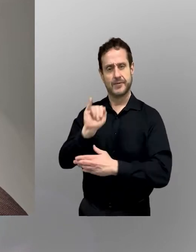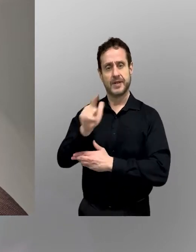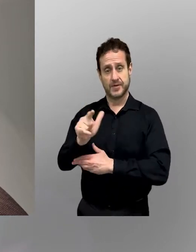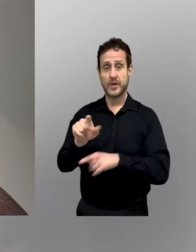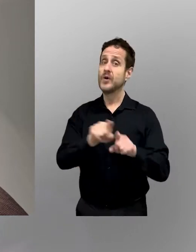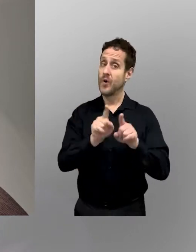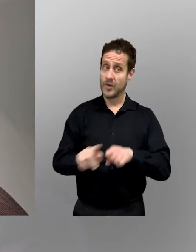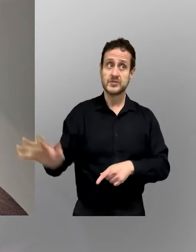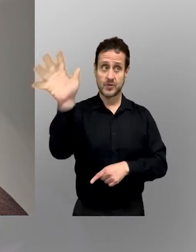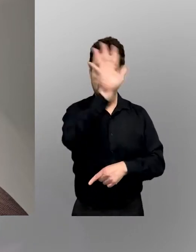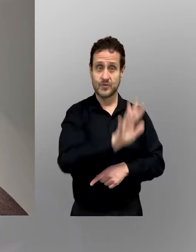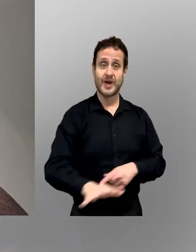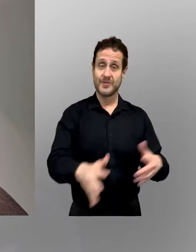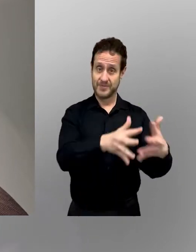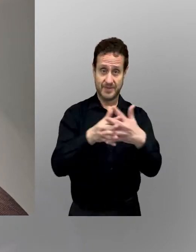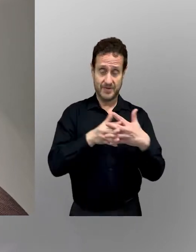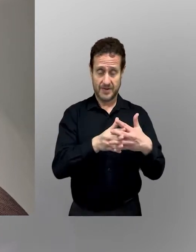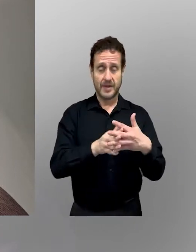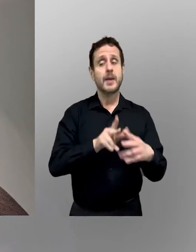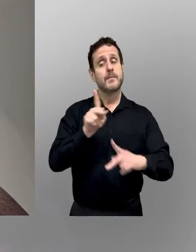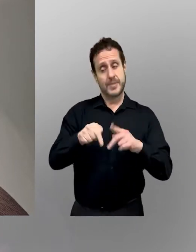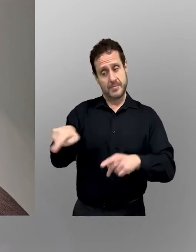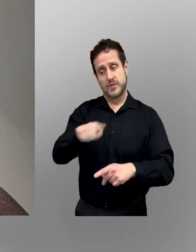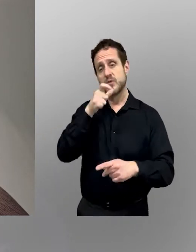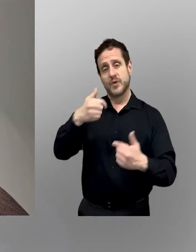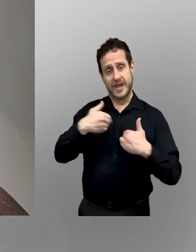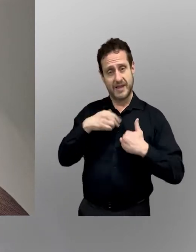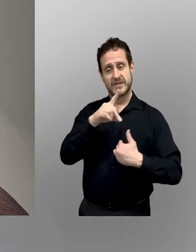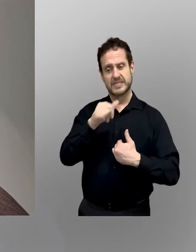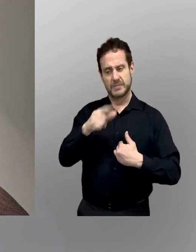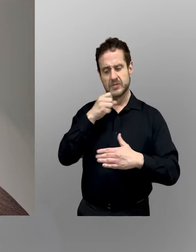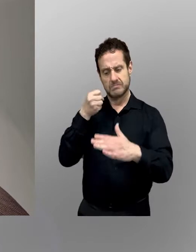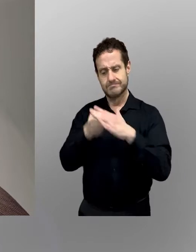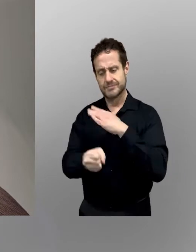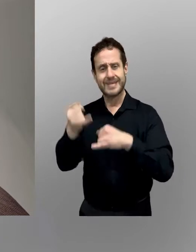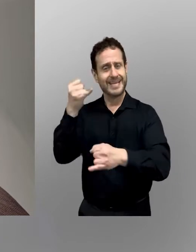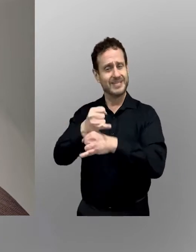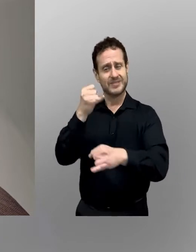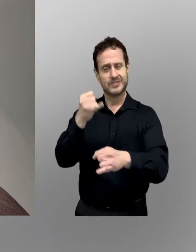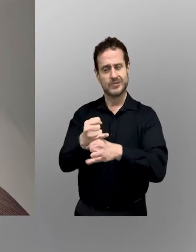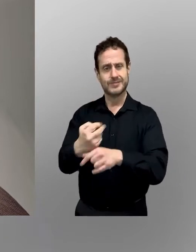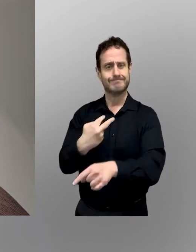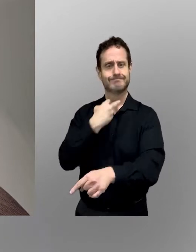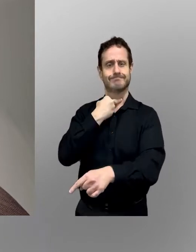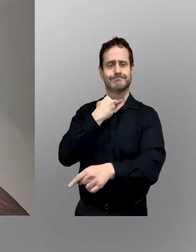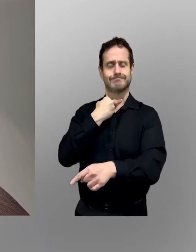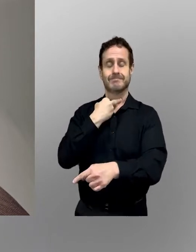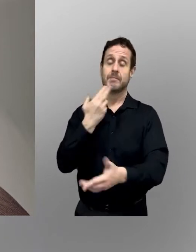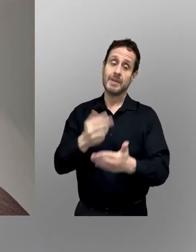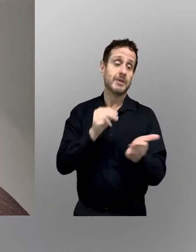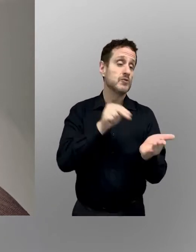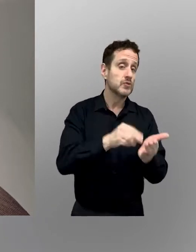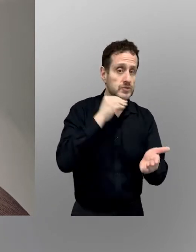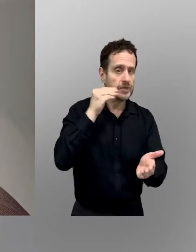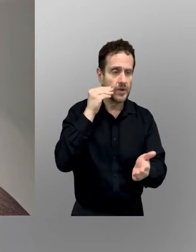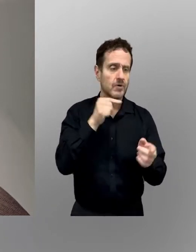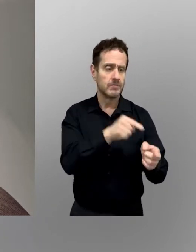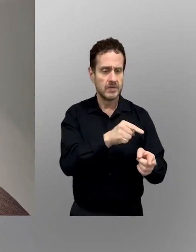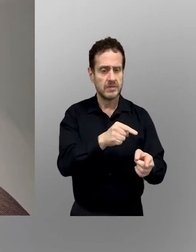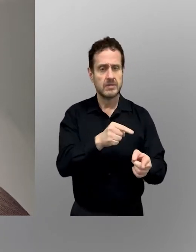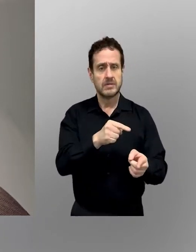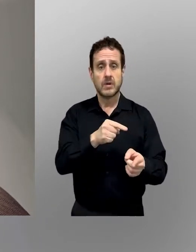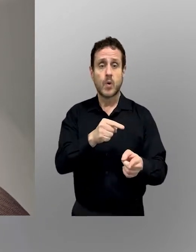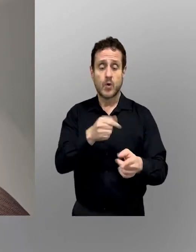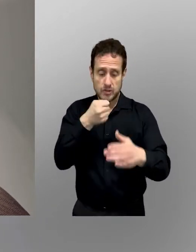and across the nation. People with disabilities who are institutionalized in a variety of settings, from nursing homes